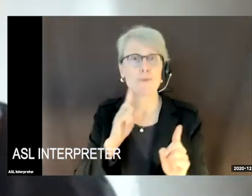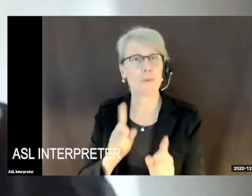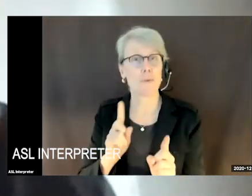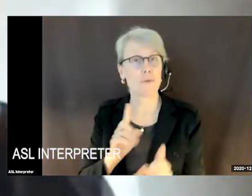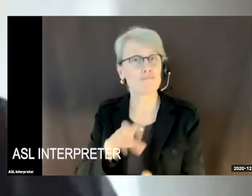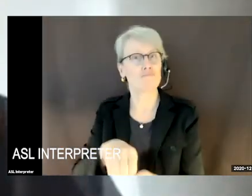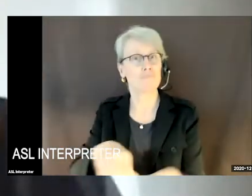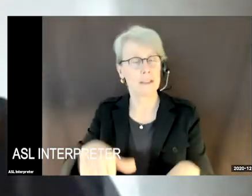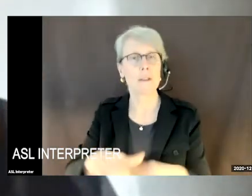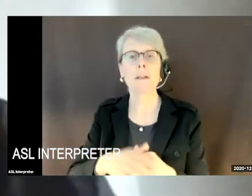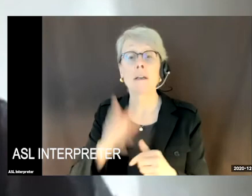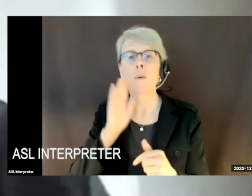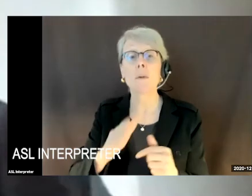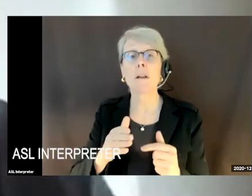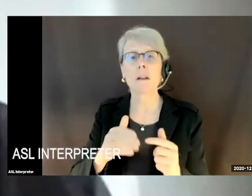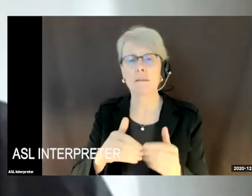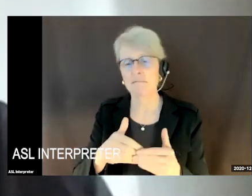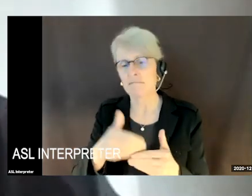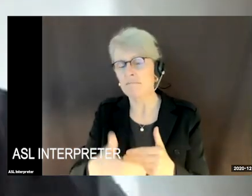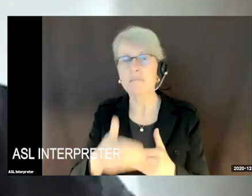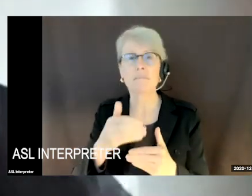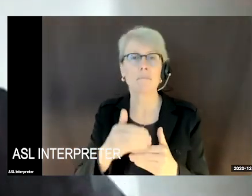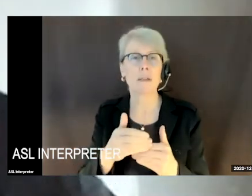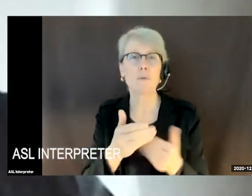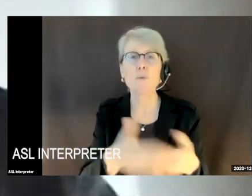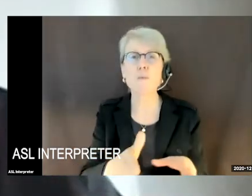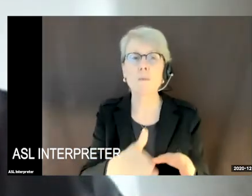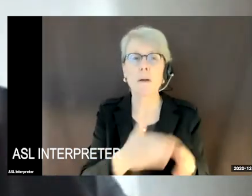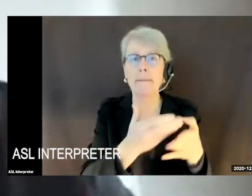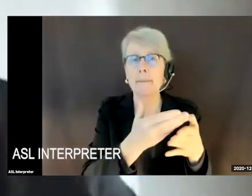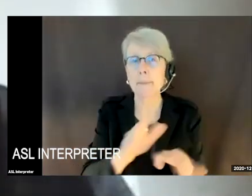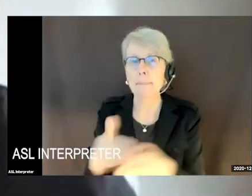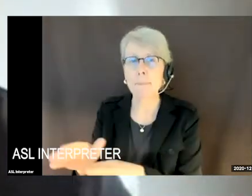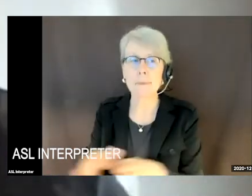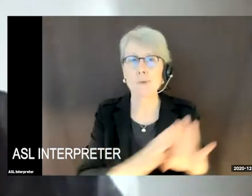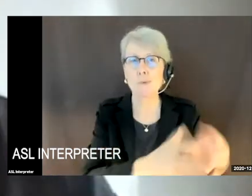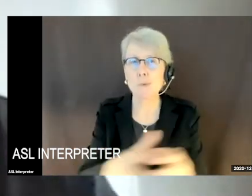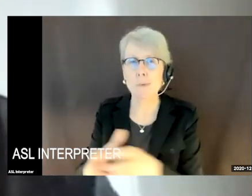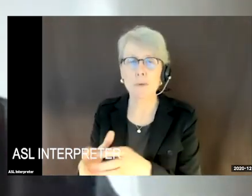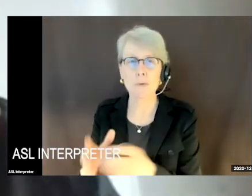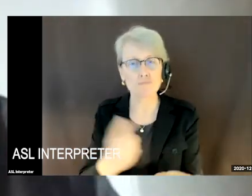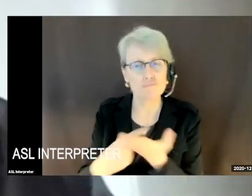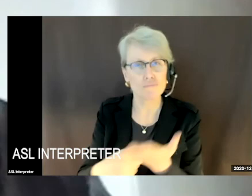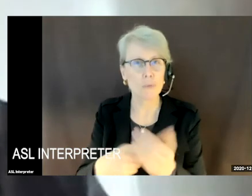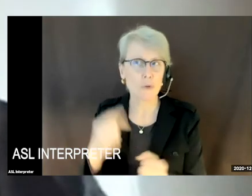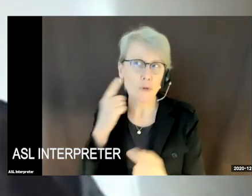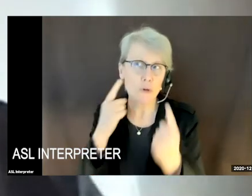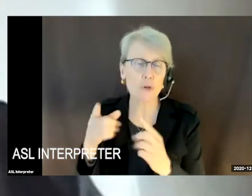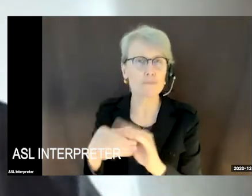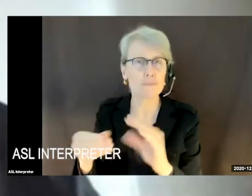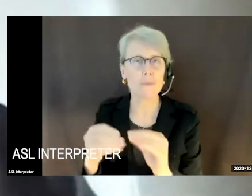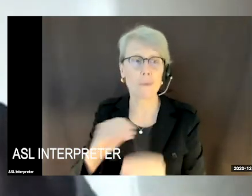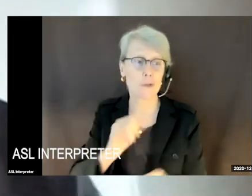webinar is done. And I just want to say thank you for all of you for being here. In just a while, we're going to move to breakout rooms to give